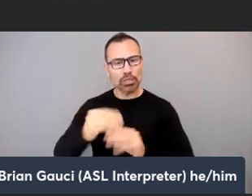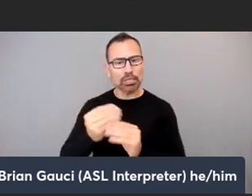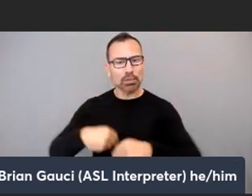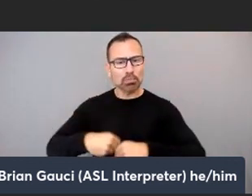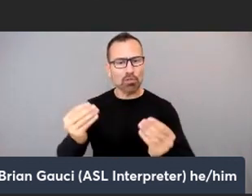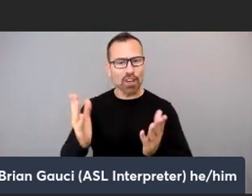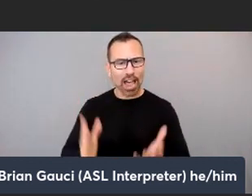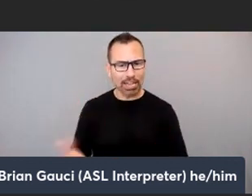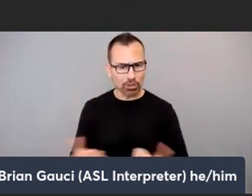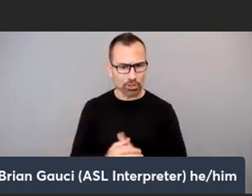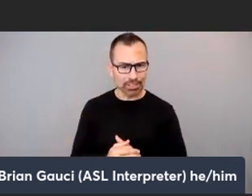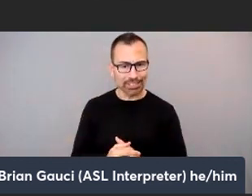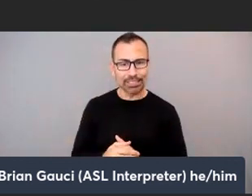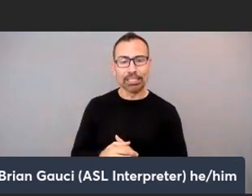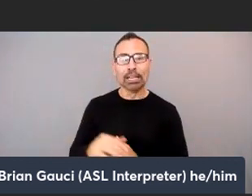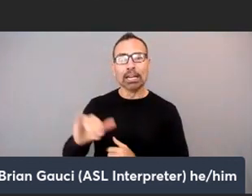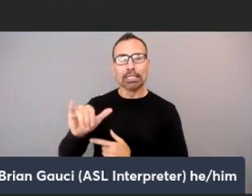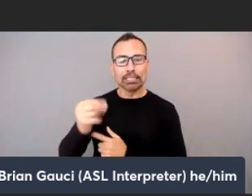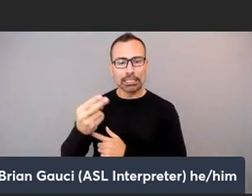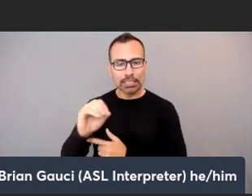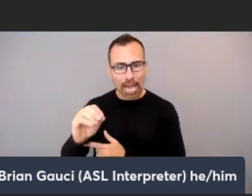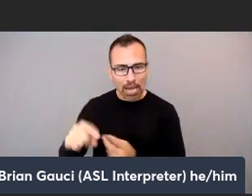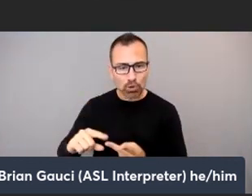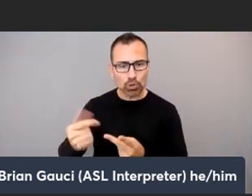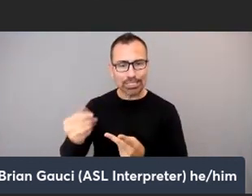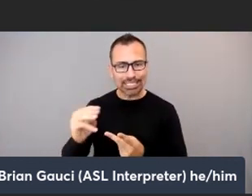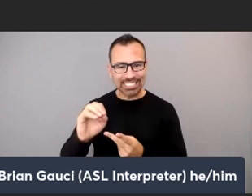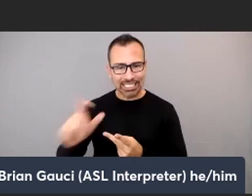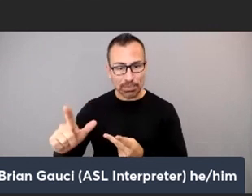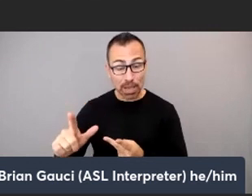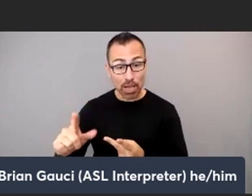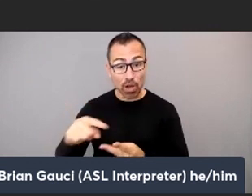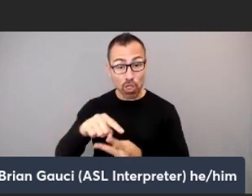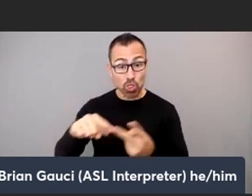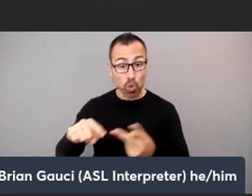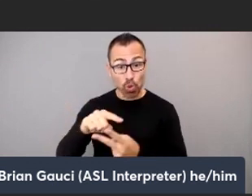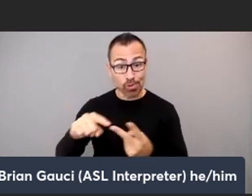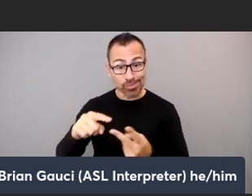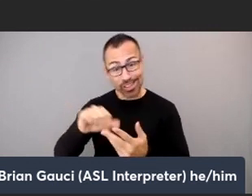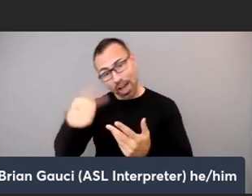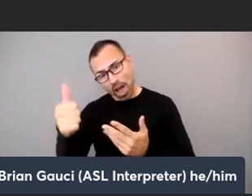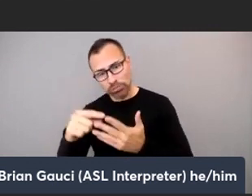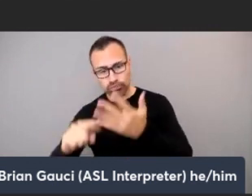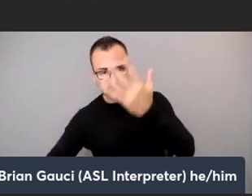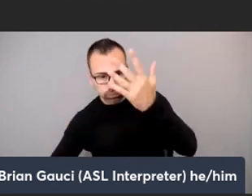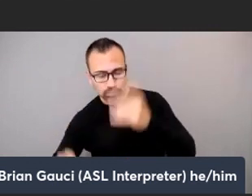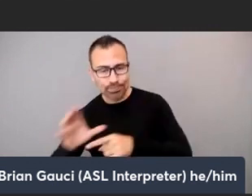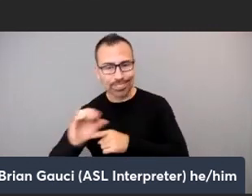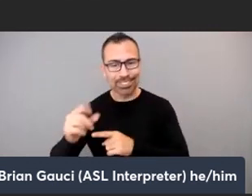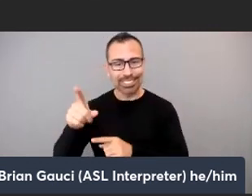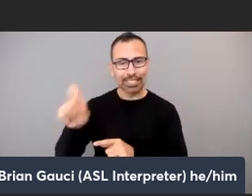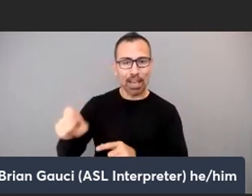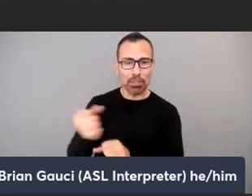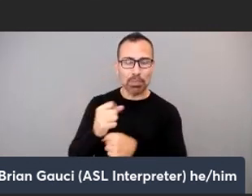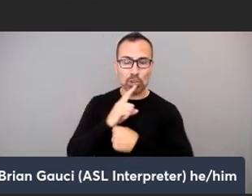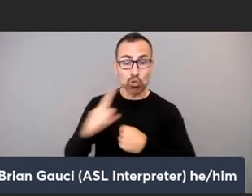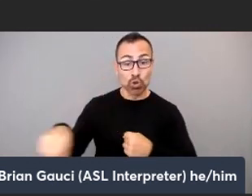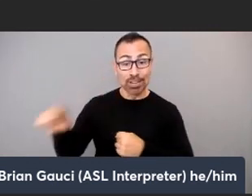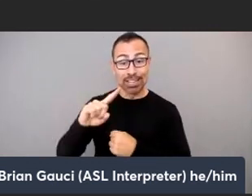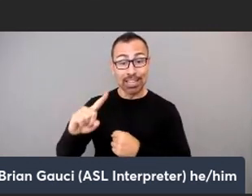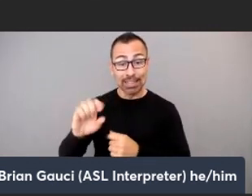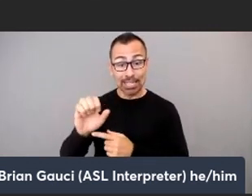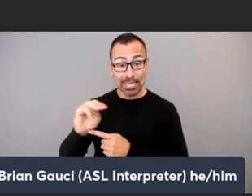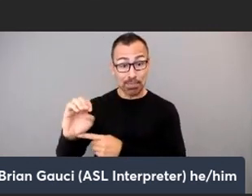in making sure that all the emails that come to their customers are desired, that they're emails they want to see. It's